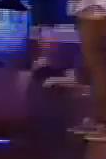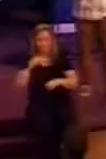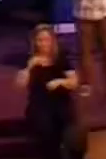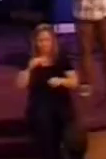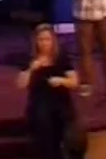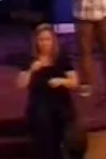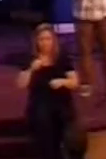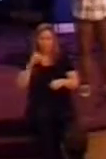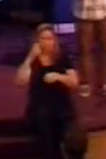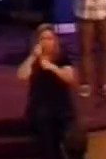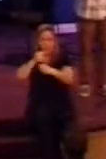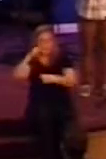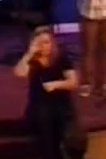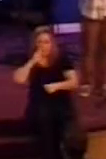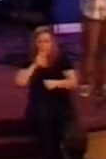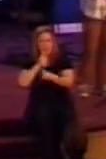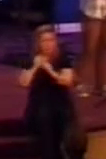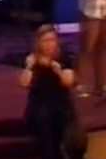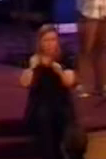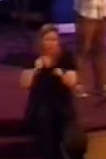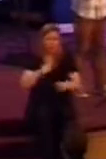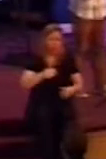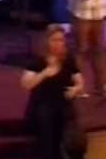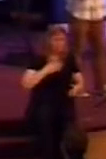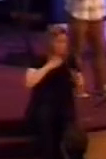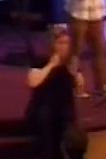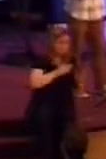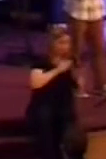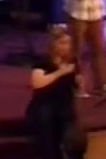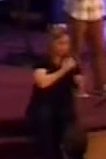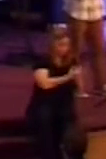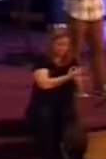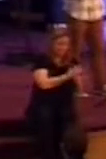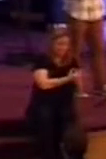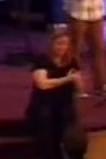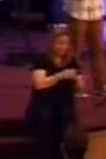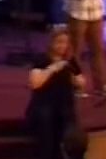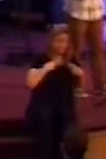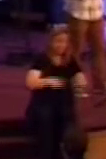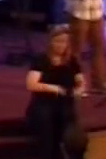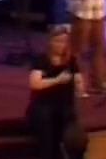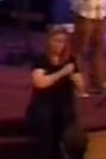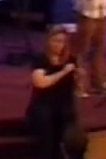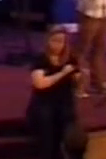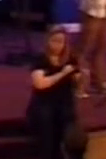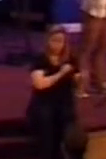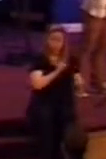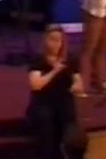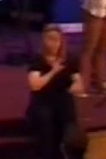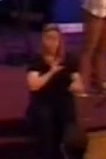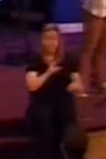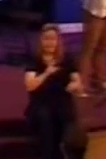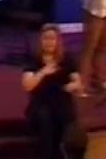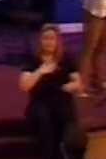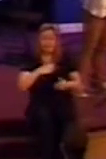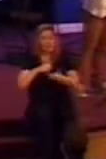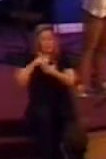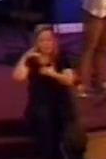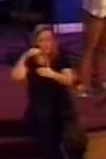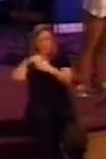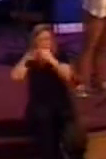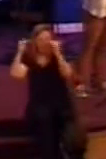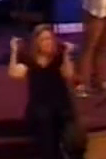my financial, material, physical security here in this life? Or am I laying up treasure in